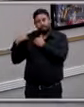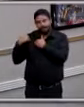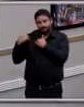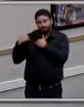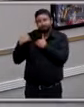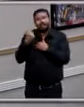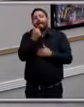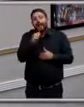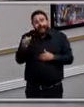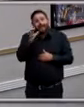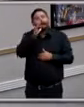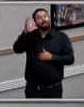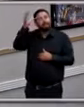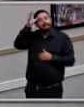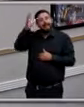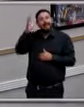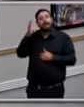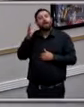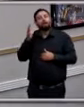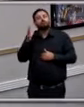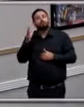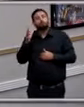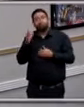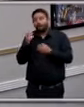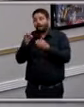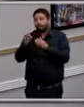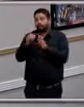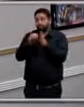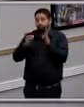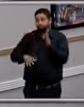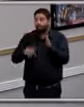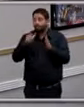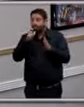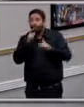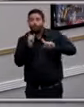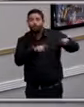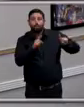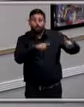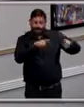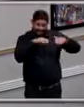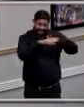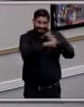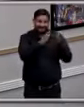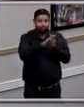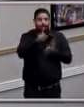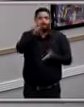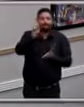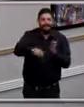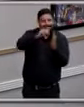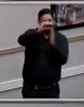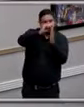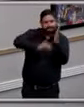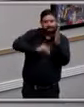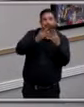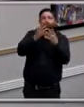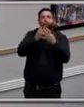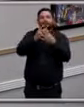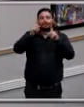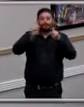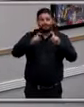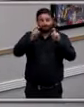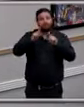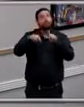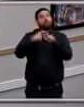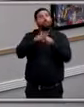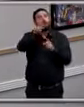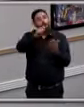of a student attending face-to-face is required to complete the screener as the students come back face-to-face. Once you mark